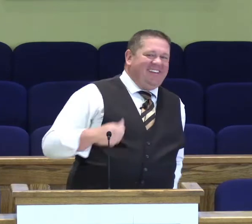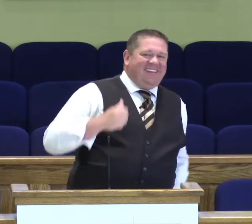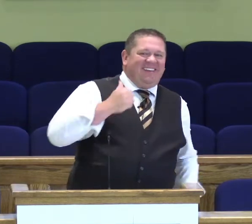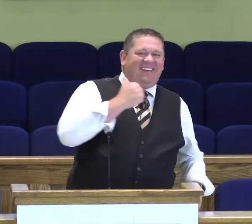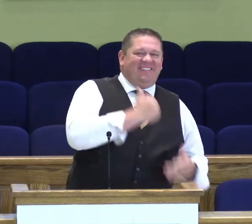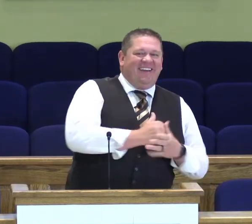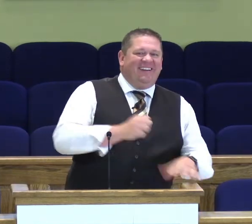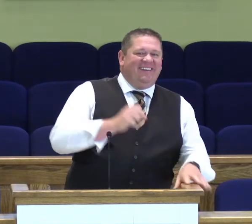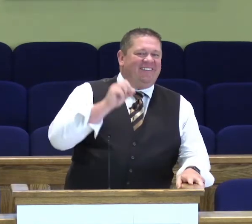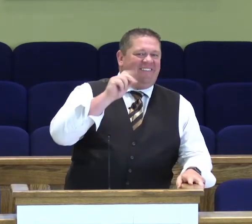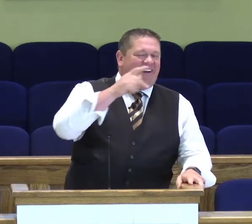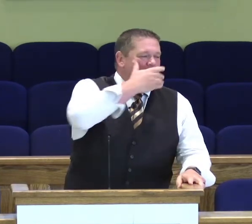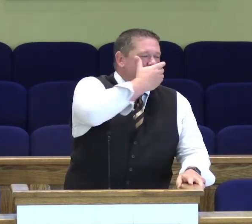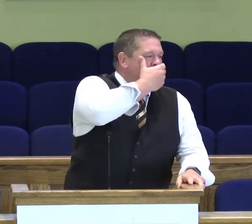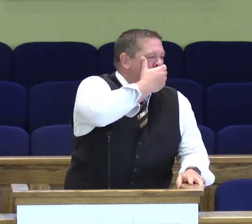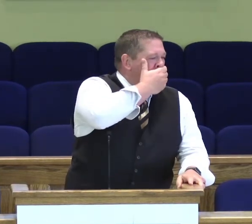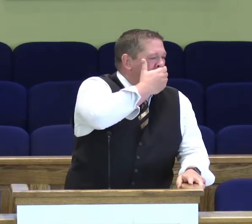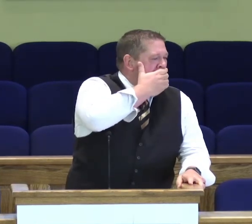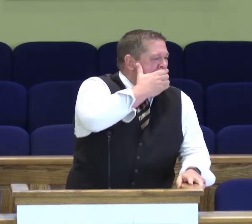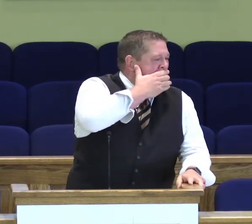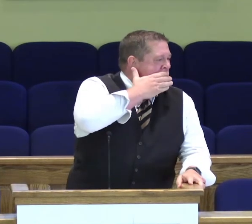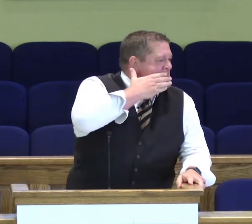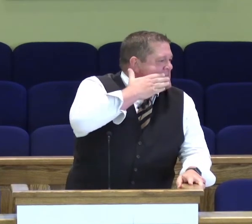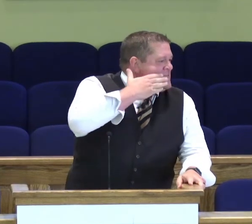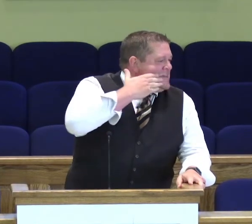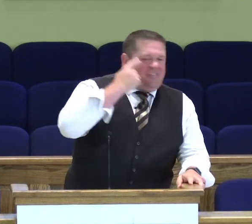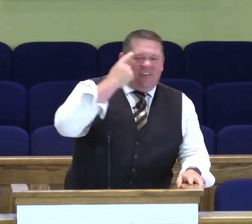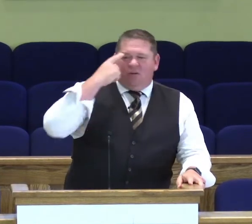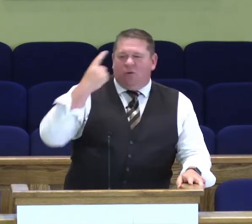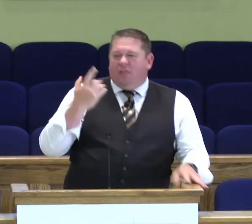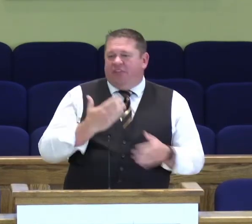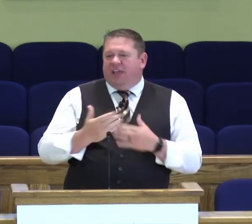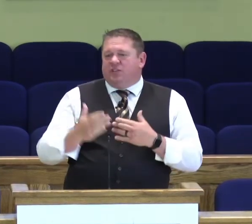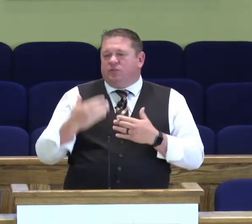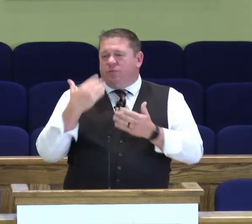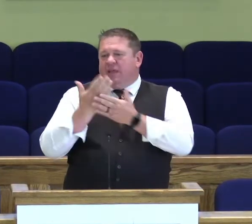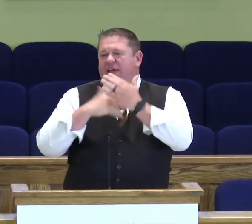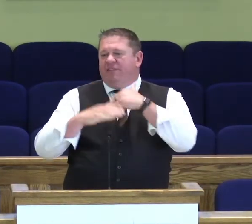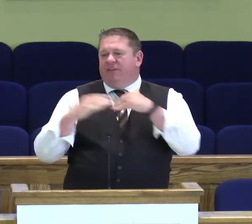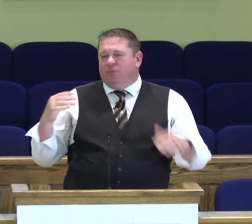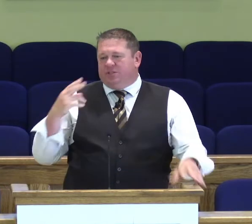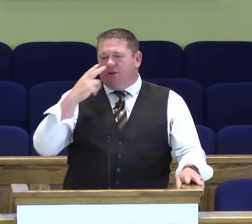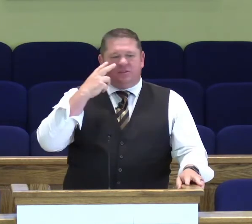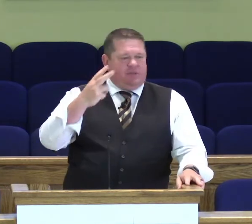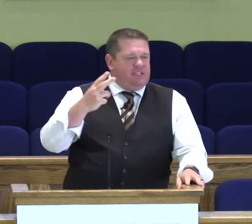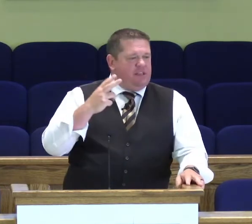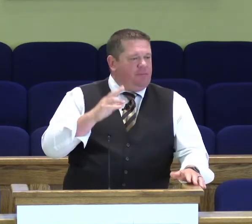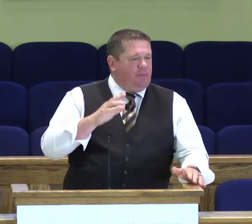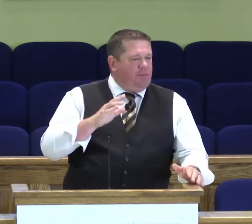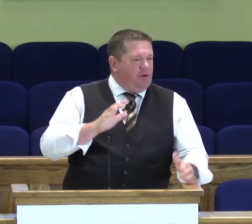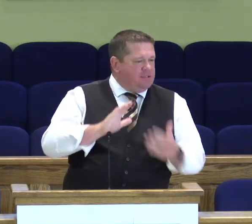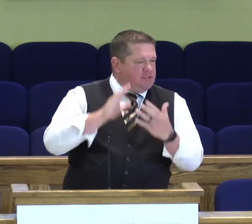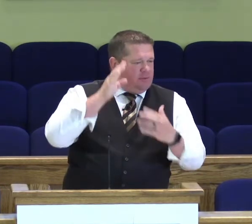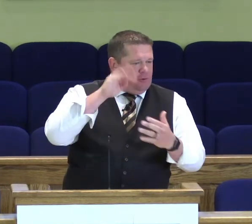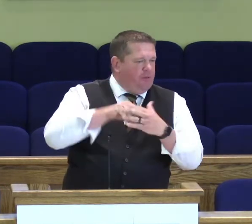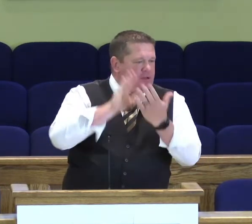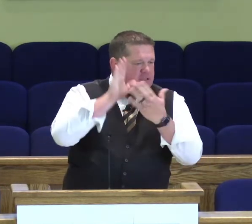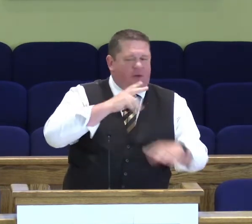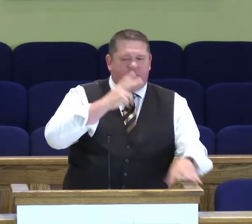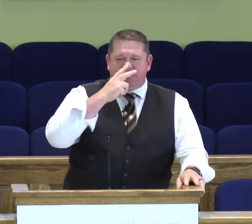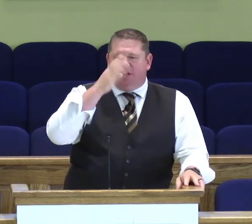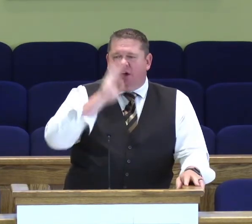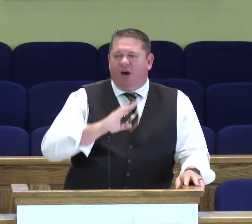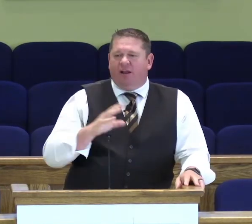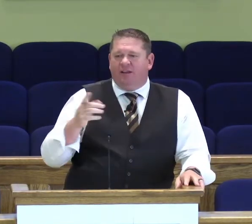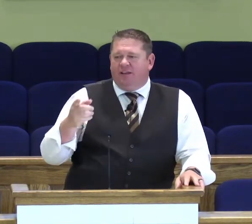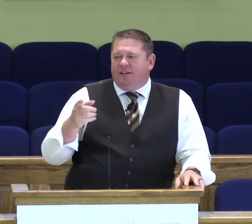y'all. Amen. All right. I think one of the things when we get to heaven and we see the presence, and we're in the presence